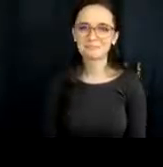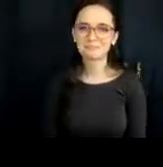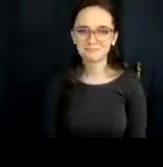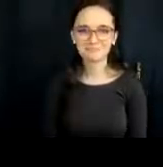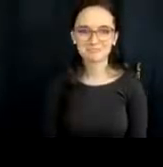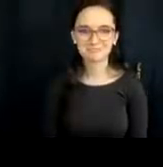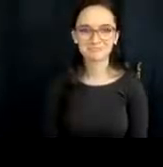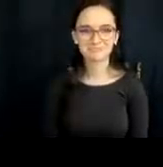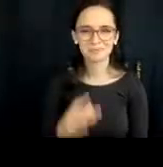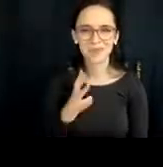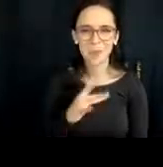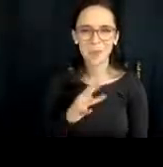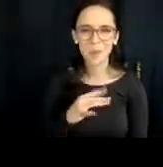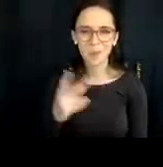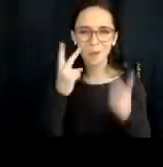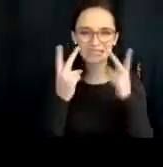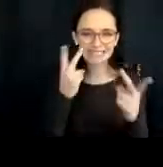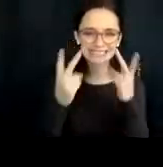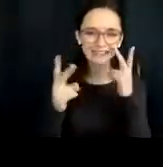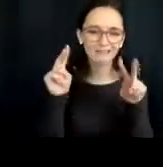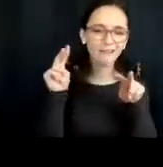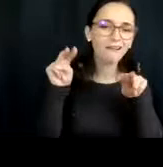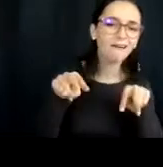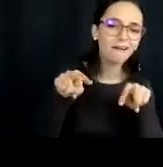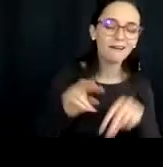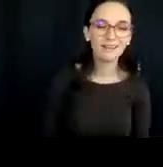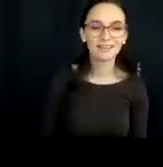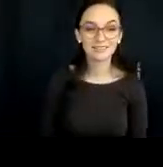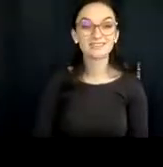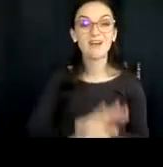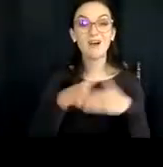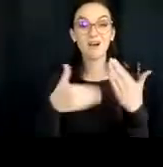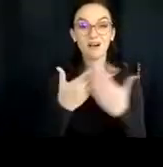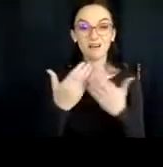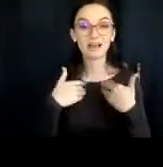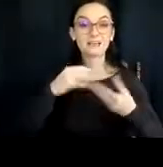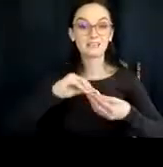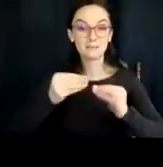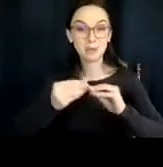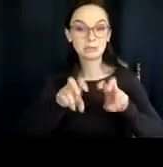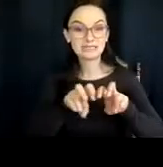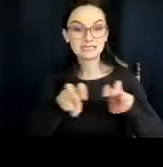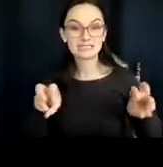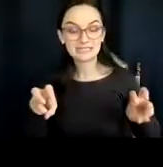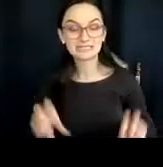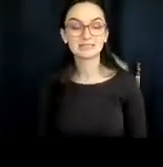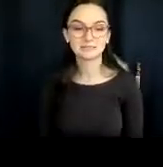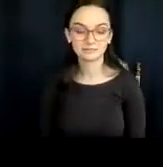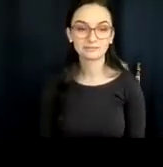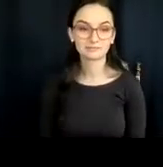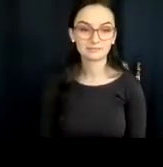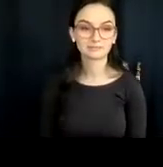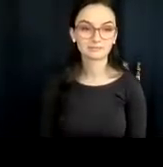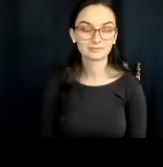view. And they all have numbers on their seats here. And this one has its